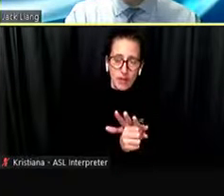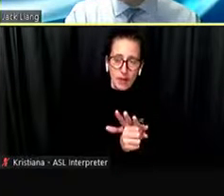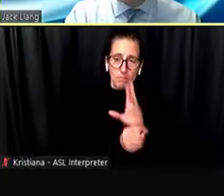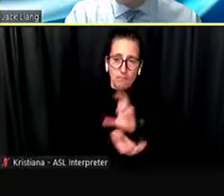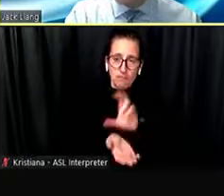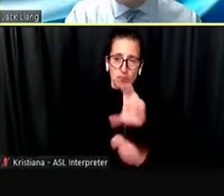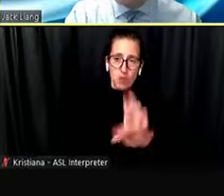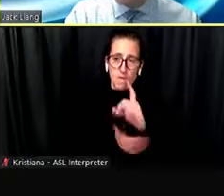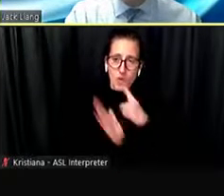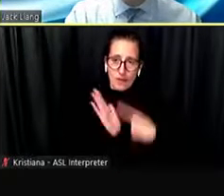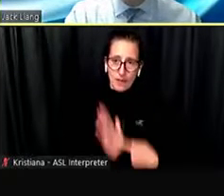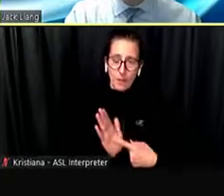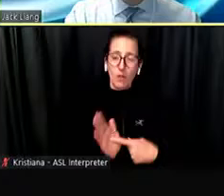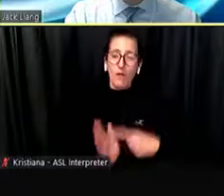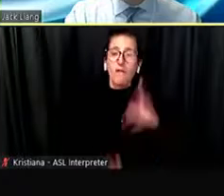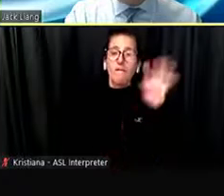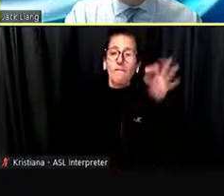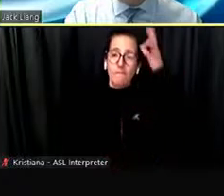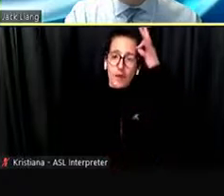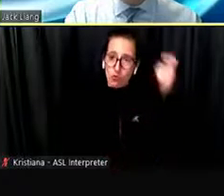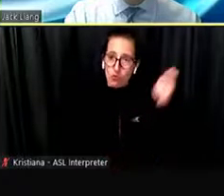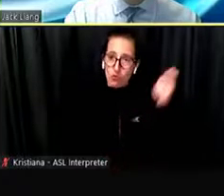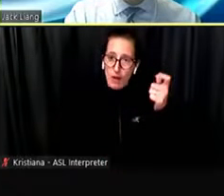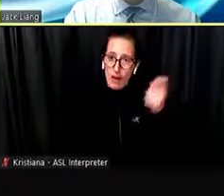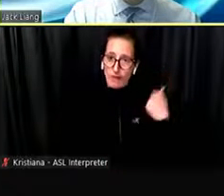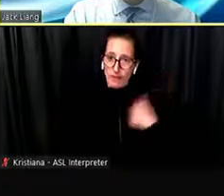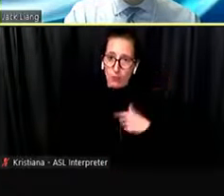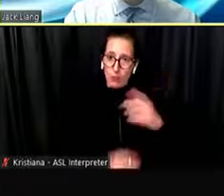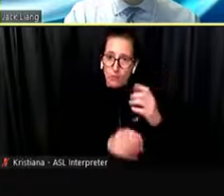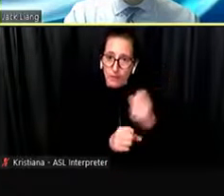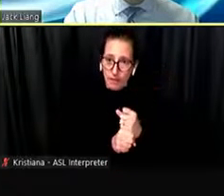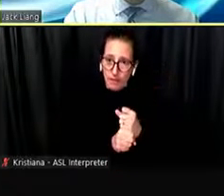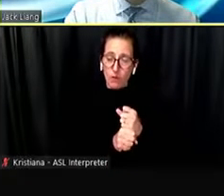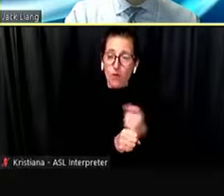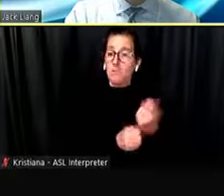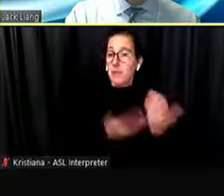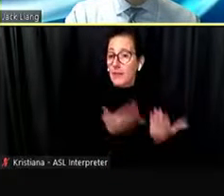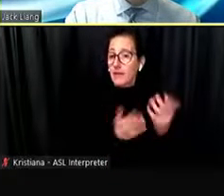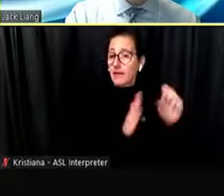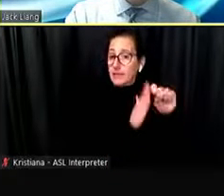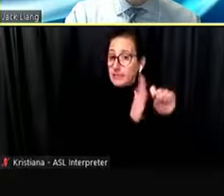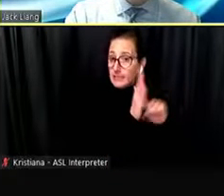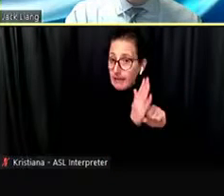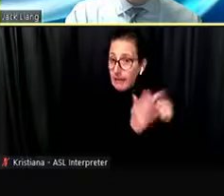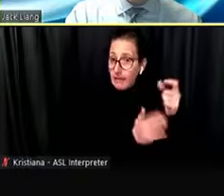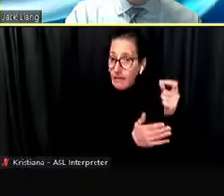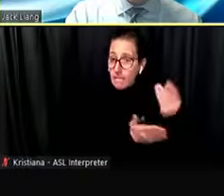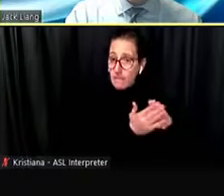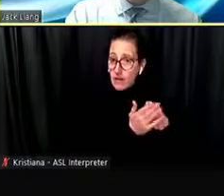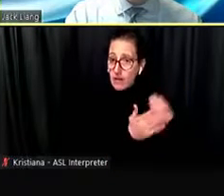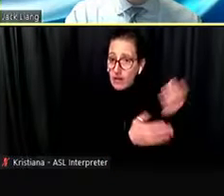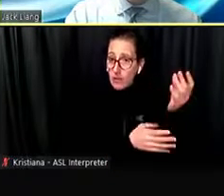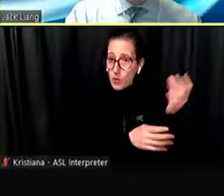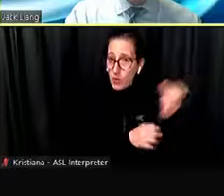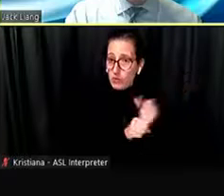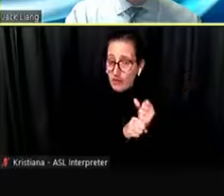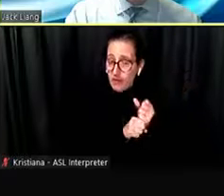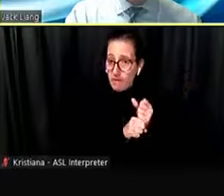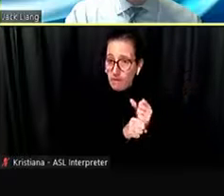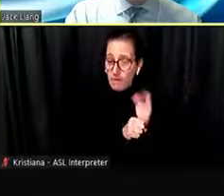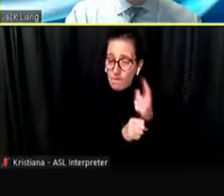include federal grants that we receive or state funding that we receive, or sometimes it can be a very